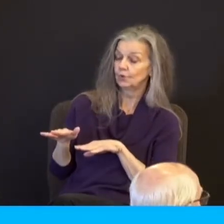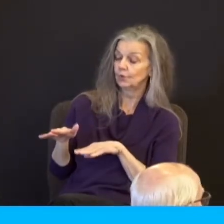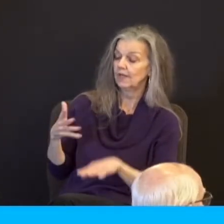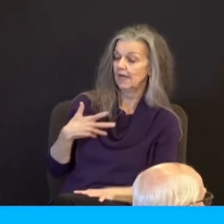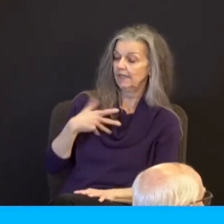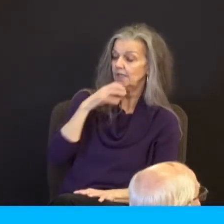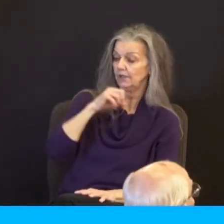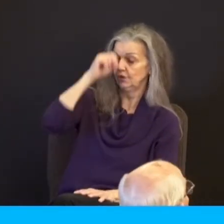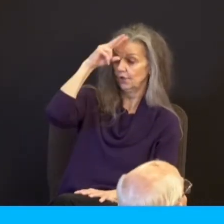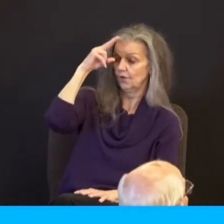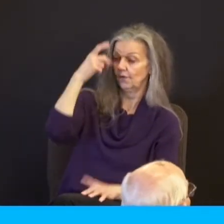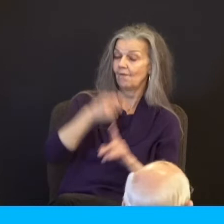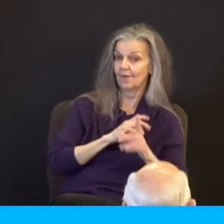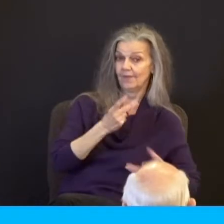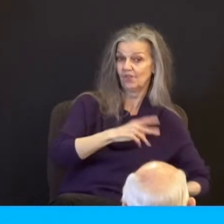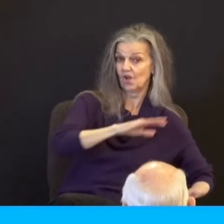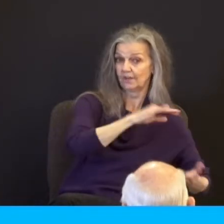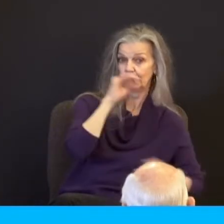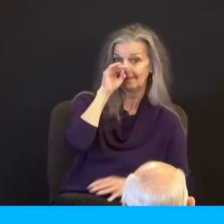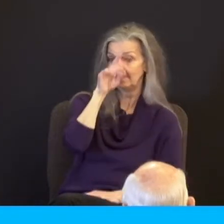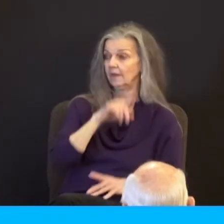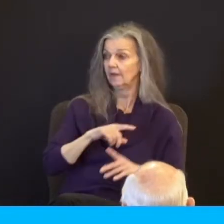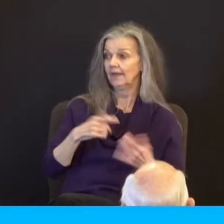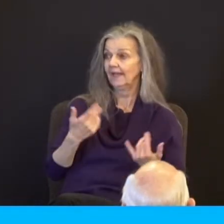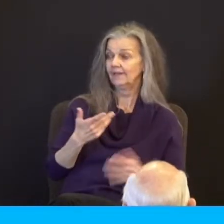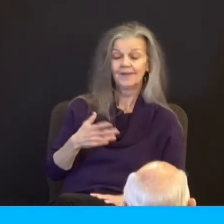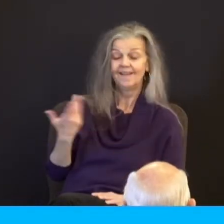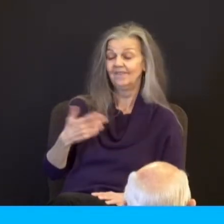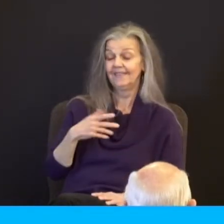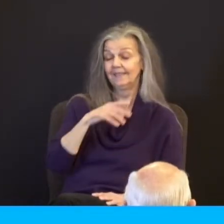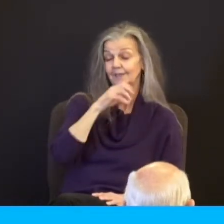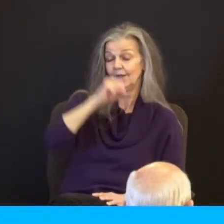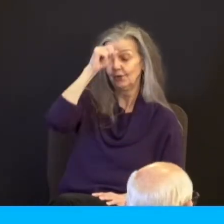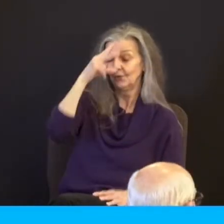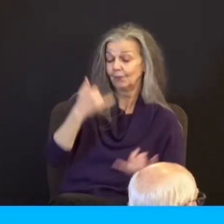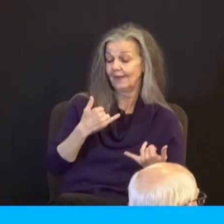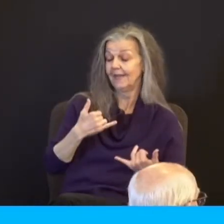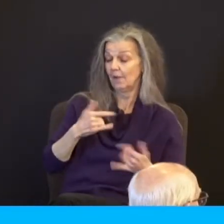from the flock." You know, funny thing, I don't have any kids of the flock in my pocket, so I'll get you one.